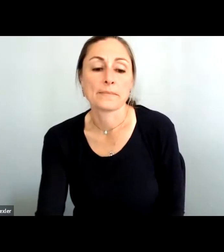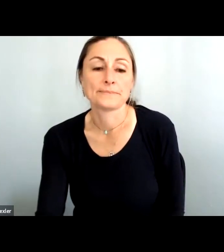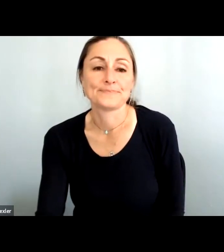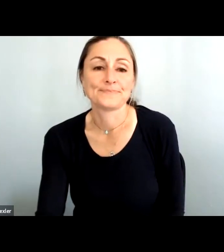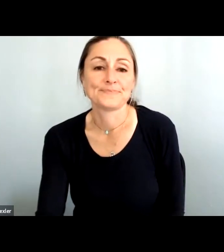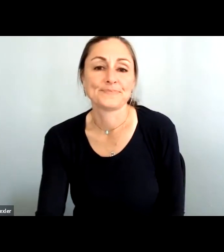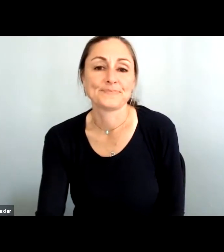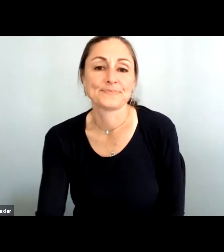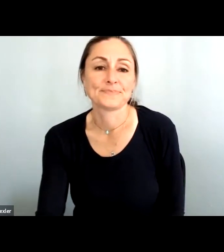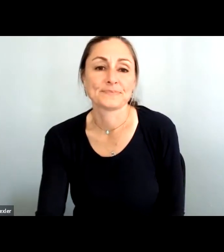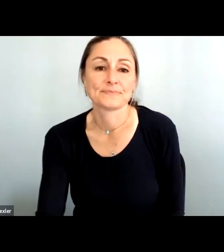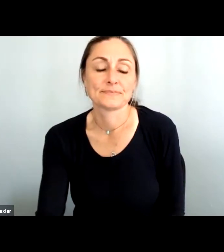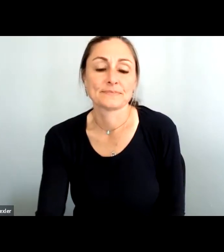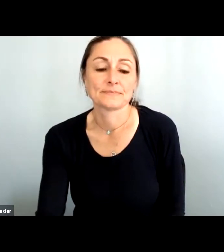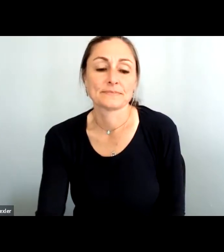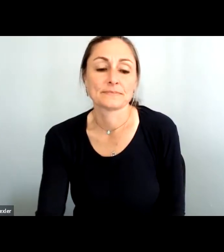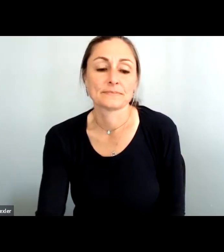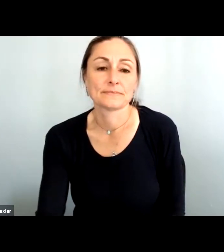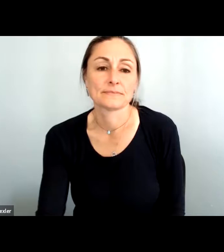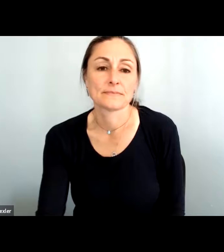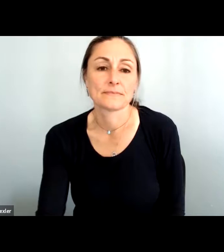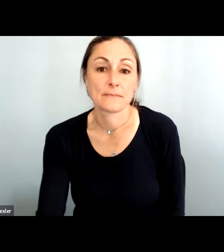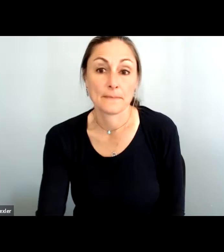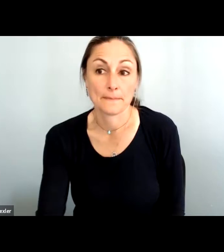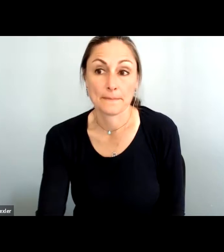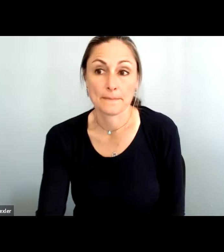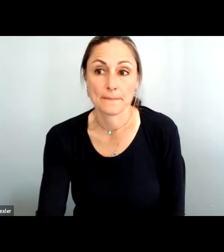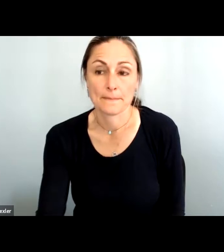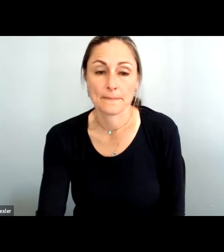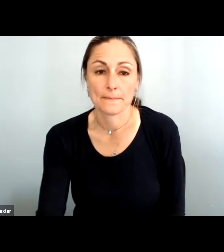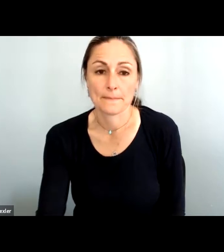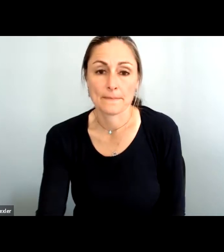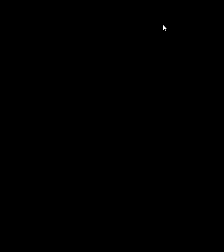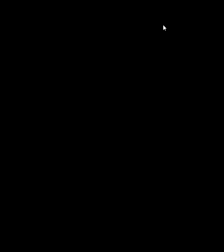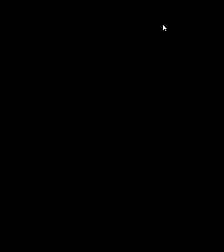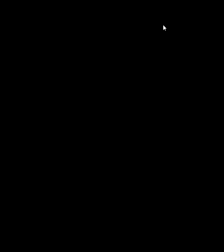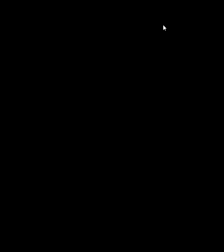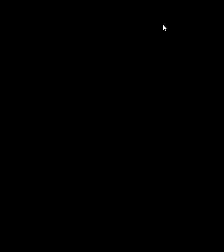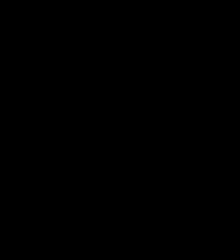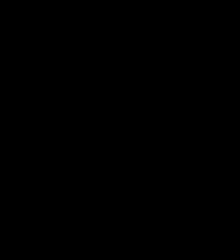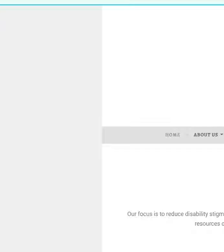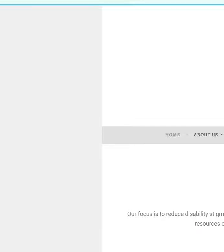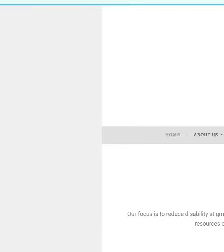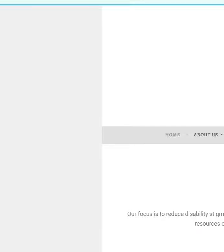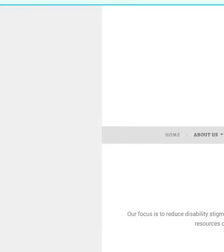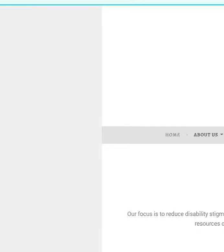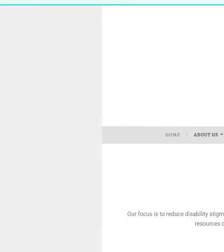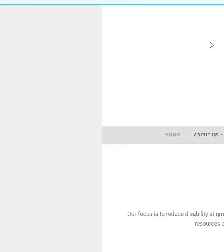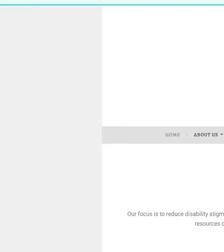Here we go. Start chatting. Hold on. Here we go. Have to share first. I know, I'm trying to. Hold on.